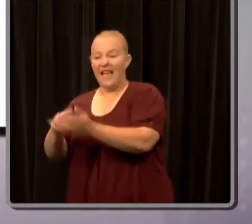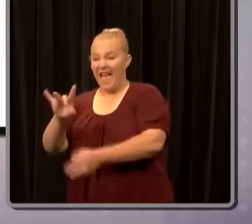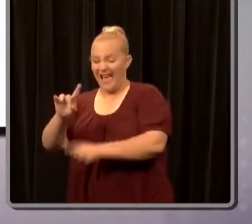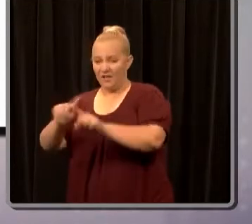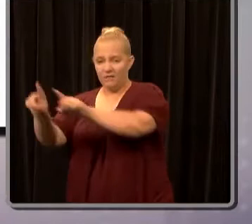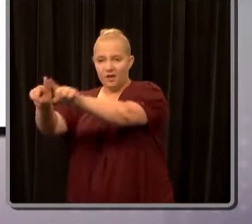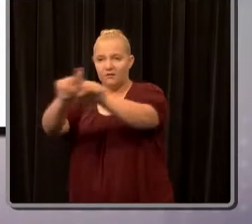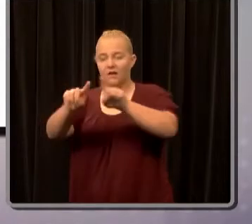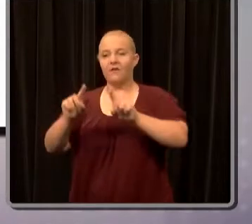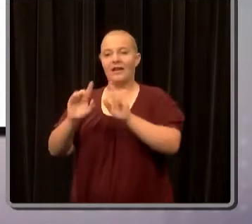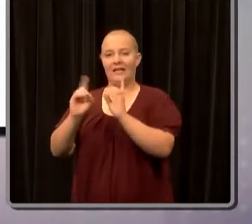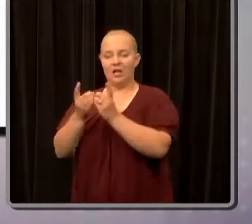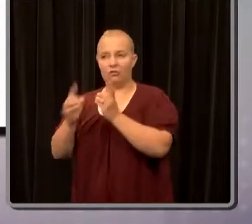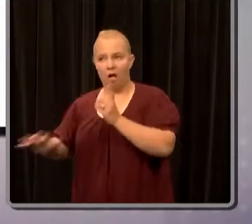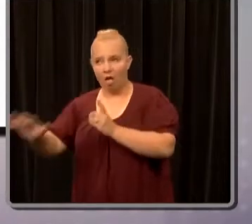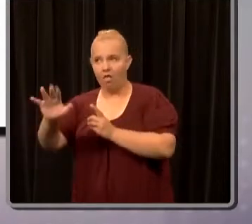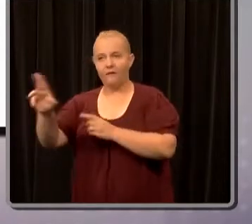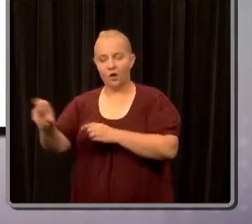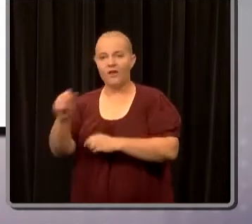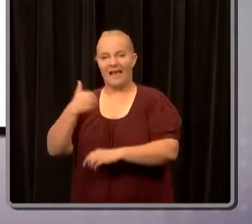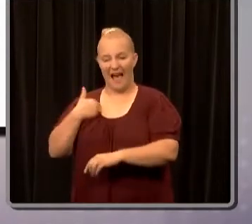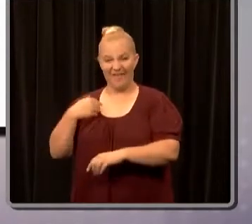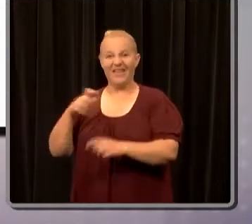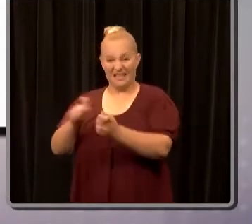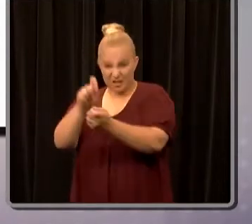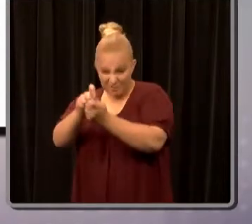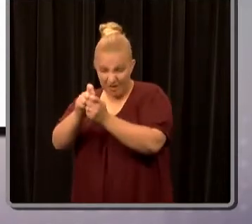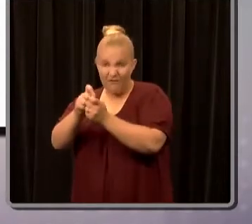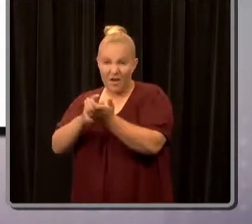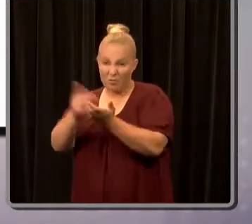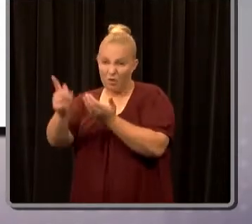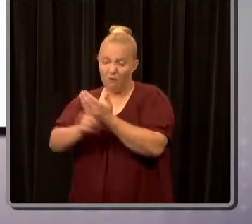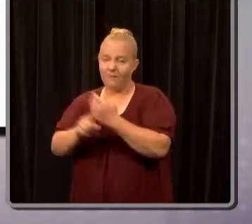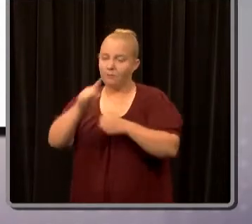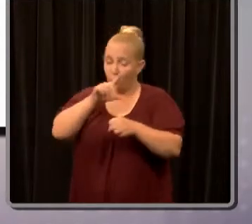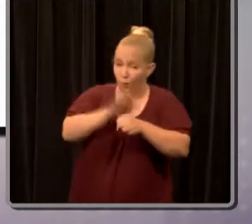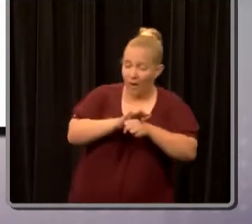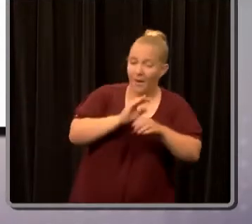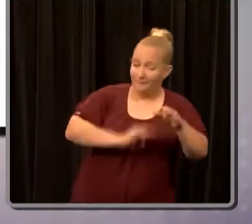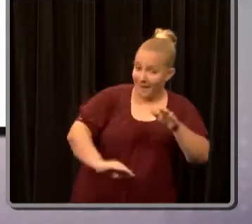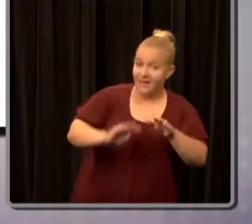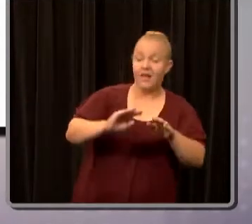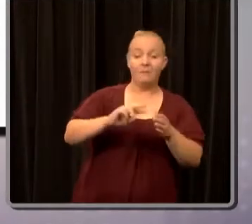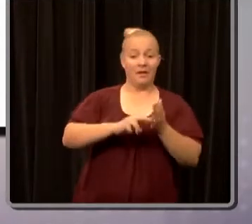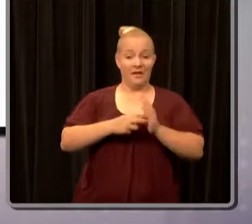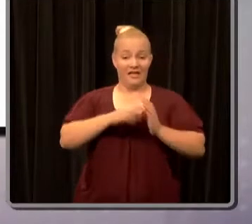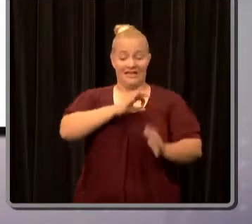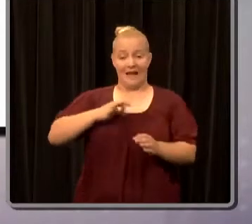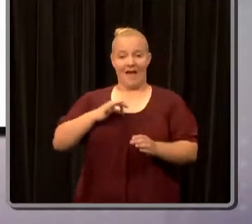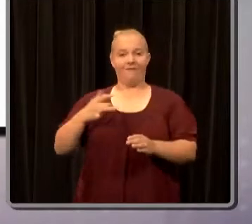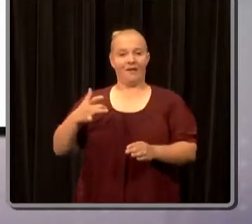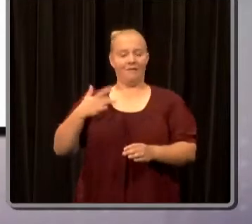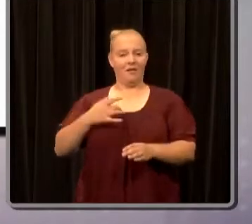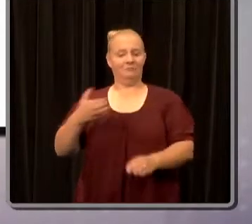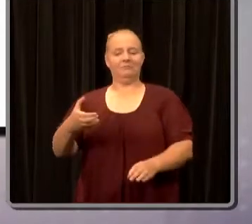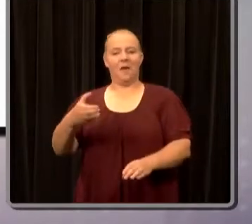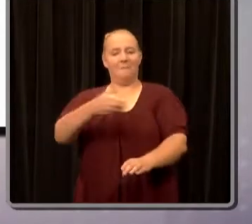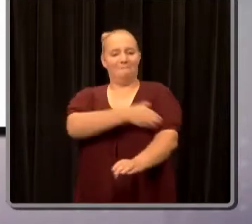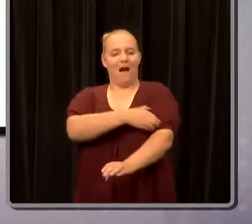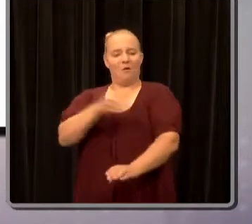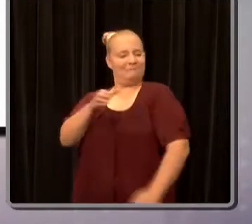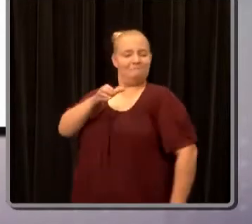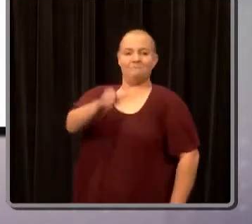districts around the country that have this, just swear by it, and they say basically their staff just feels so empowered and so much